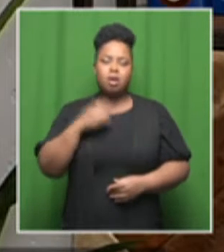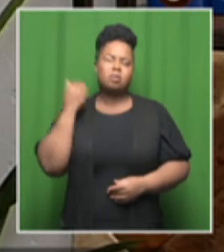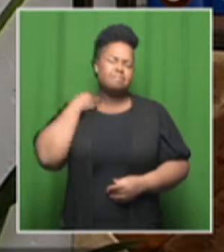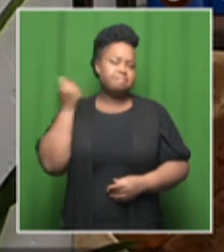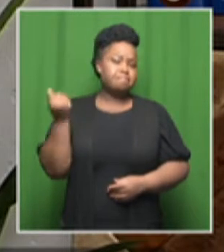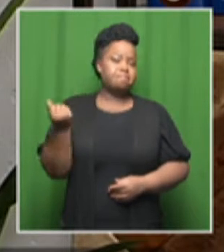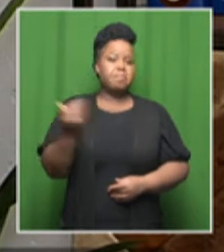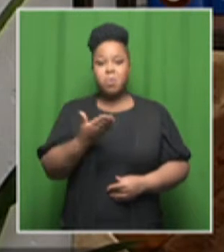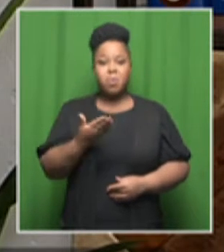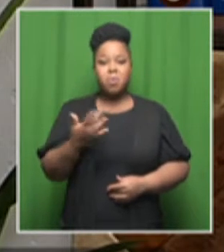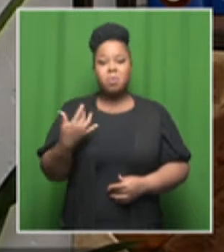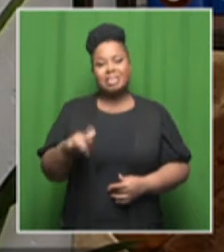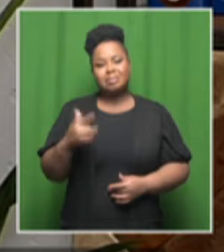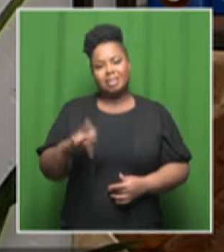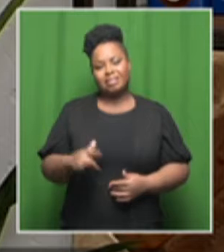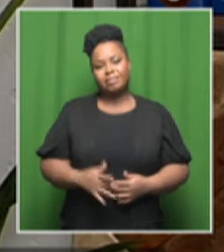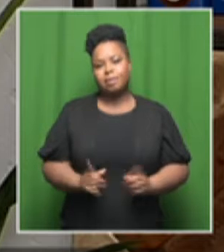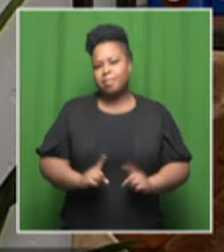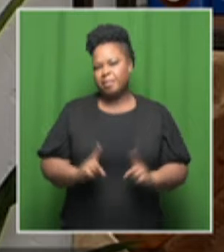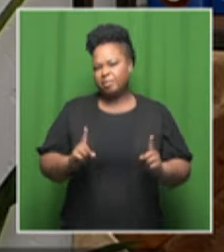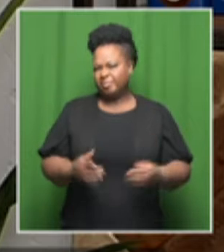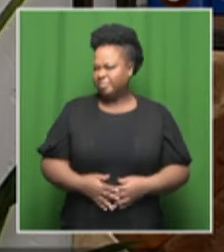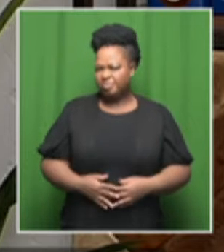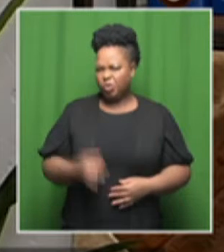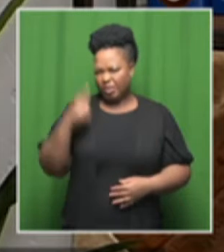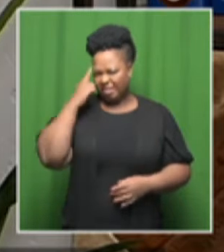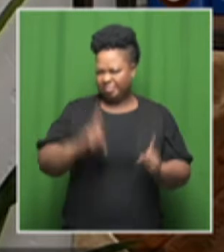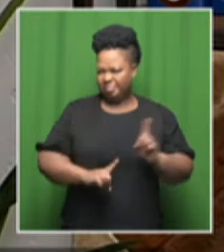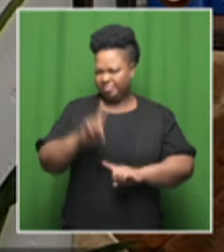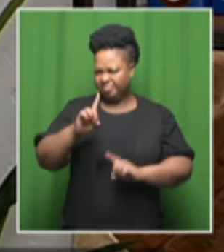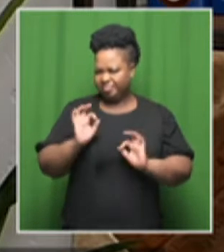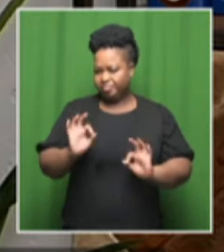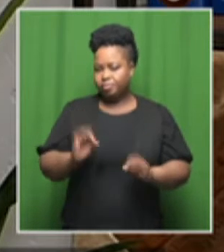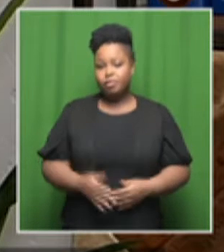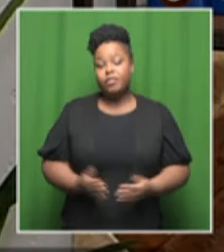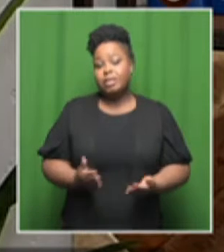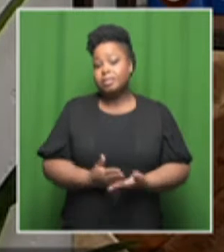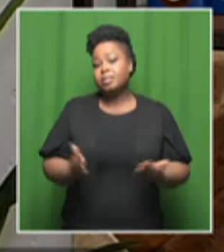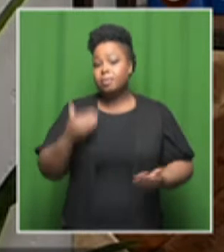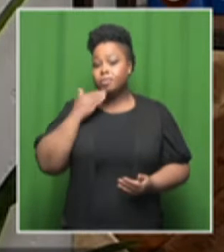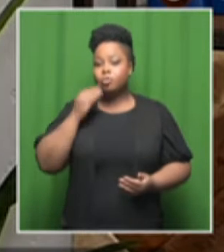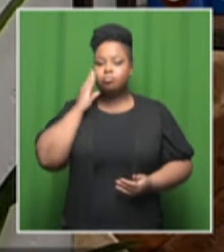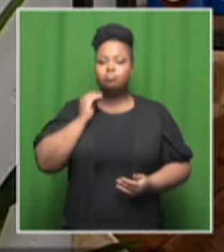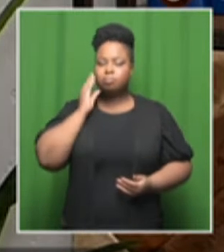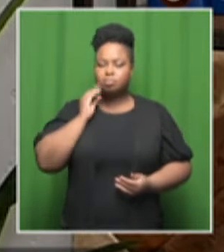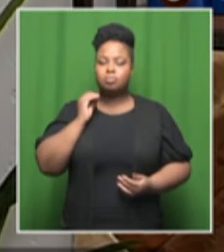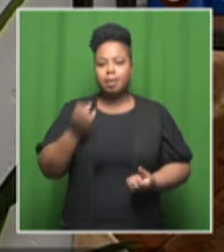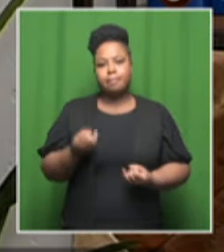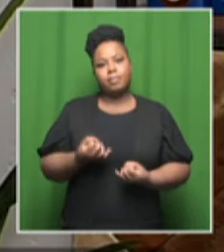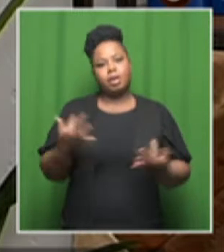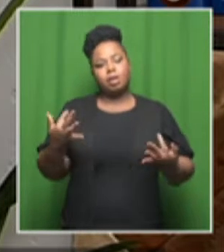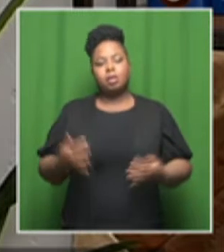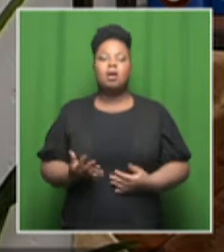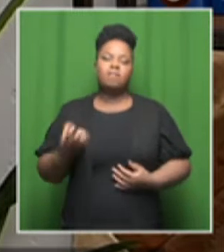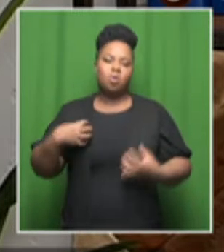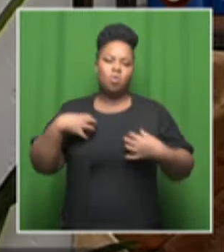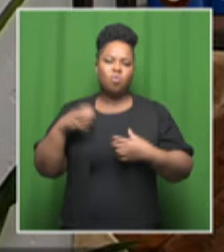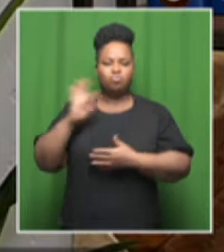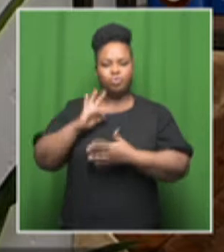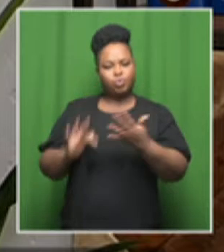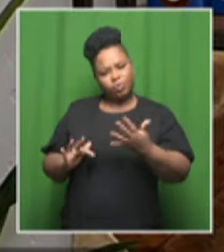with it. But how successful is it? For those of you that have been through it, I'm sure many of you have got stories to